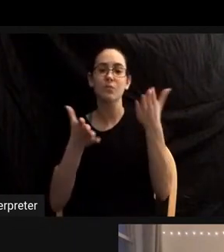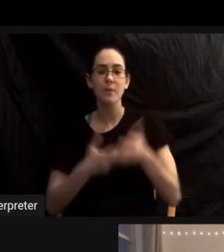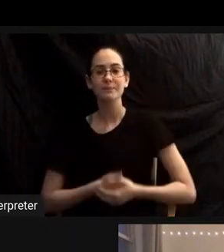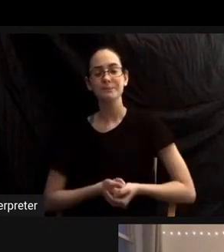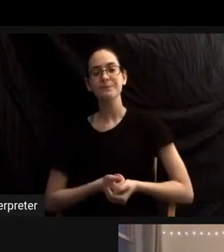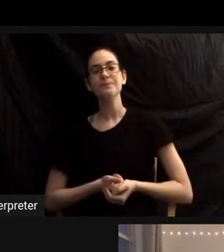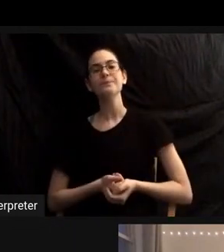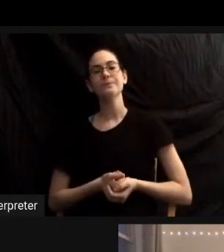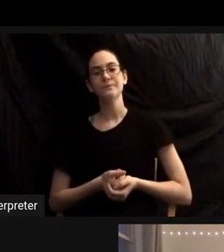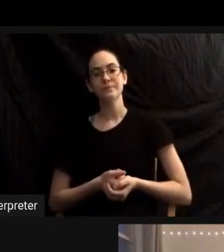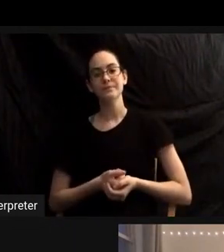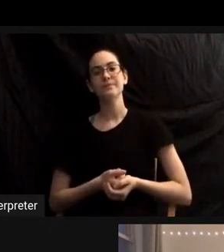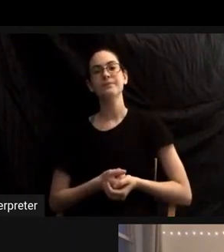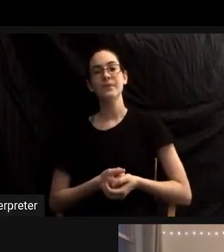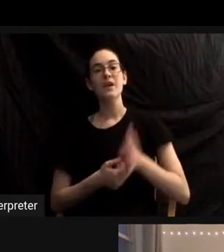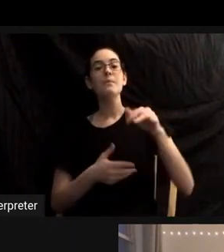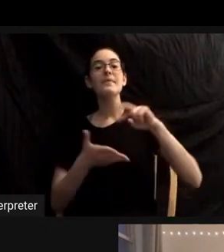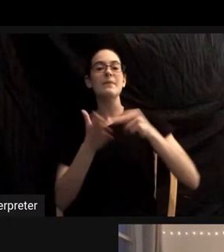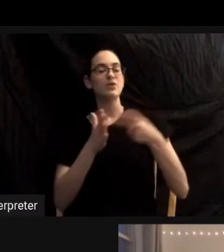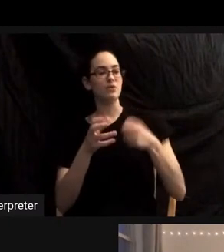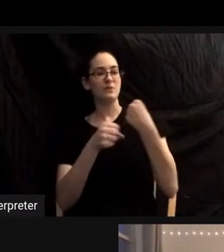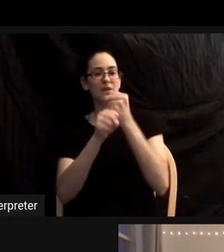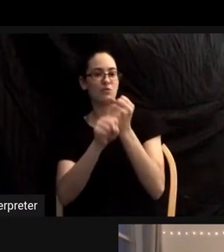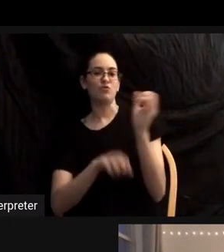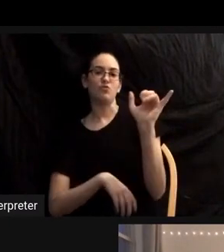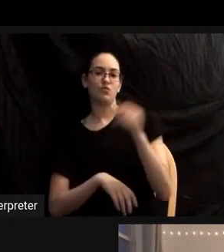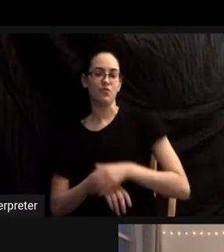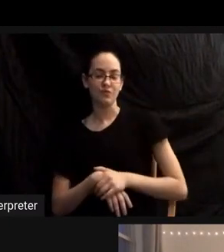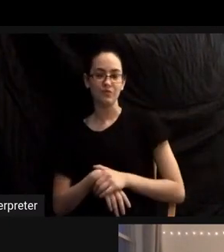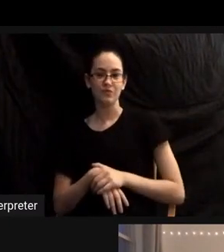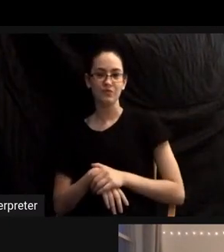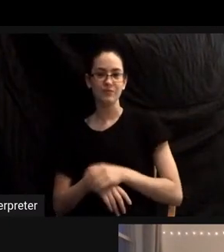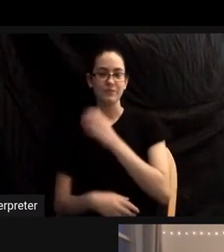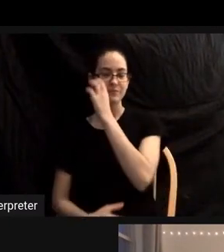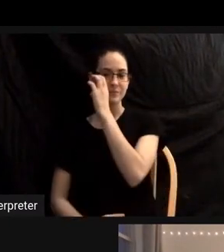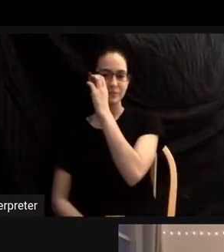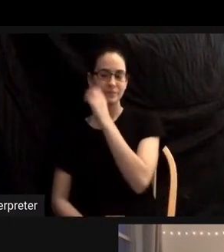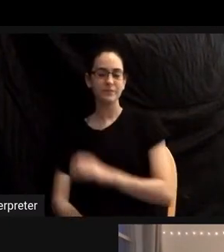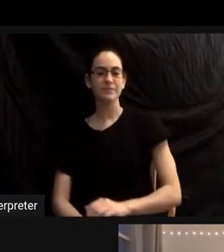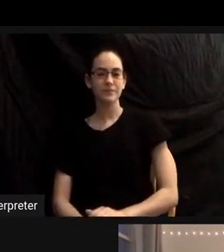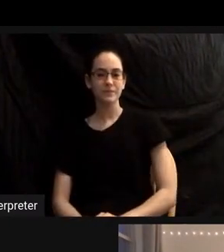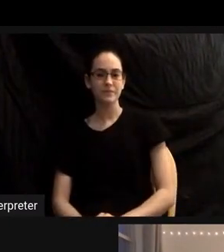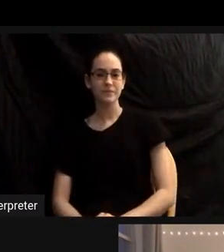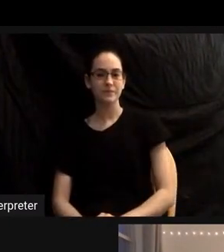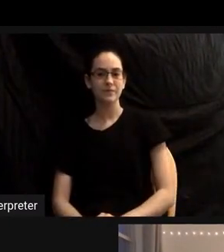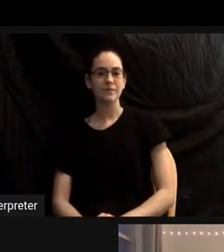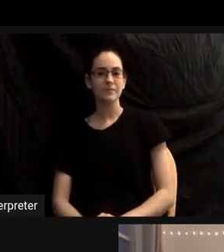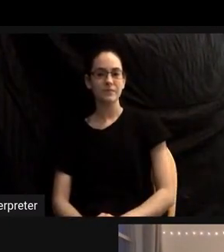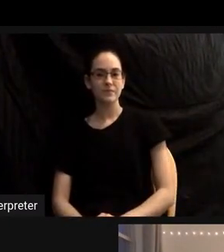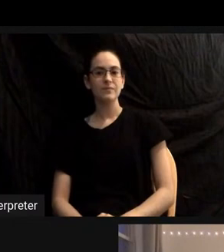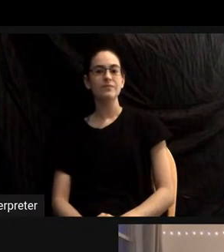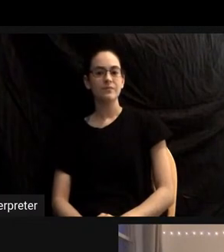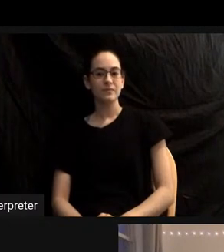But being a director means you also have to be a producer quite often. And in particular, you know, I've made it a big